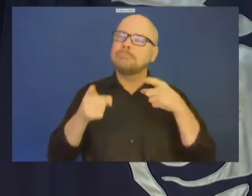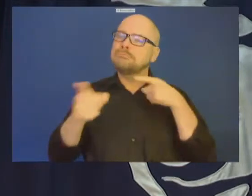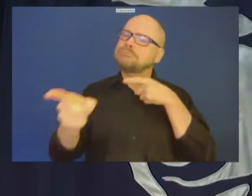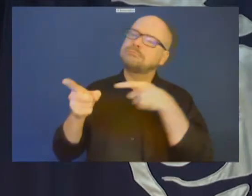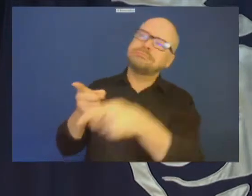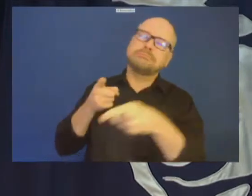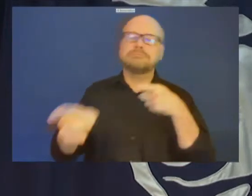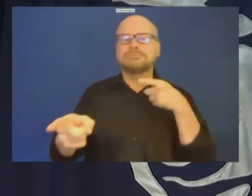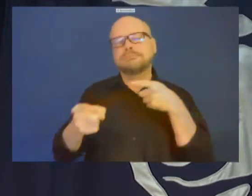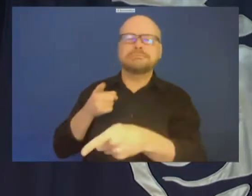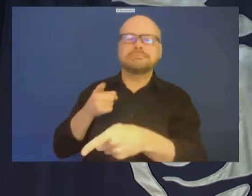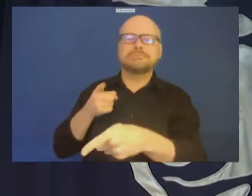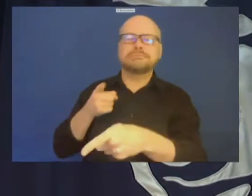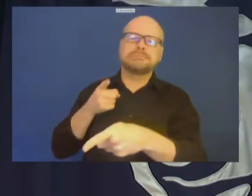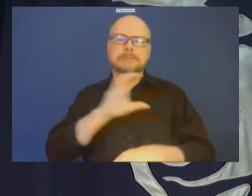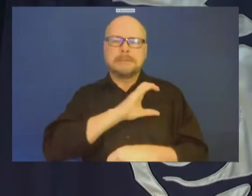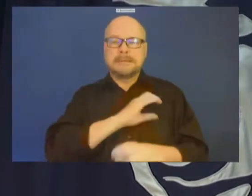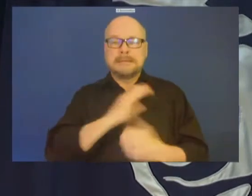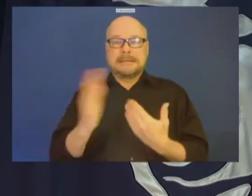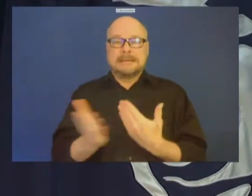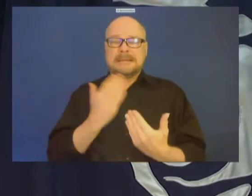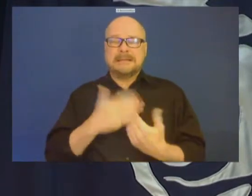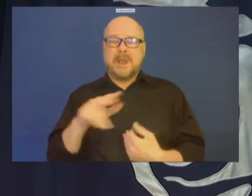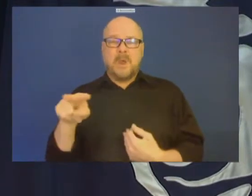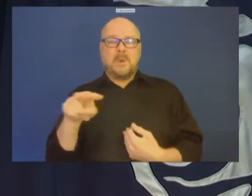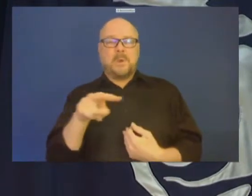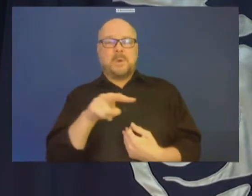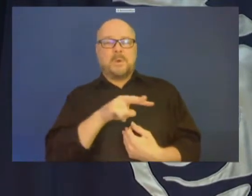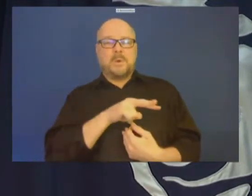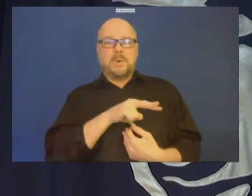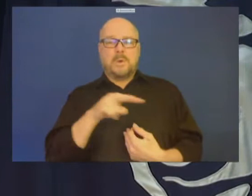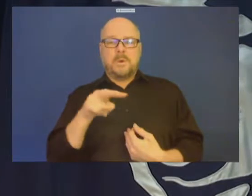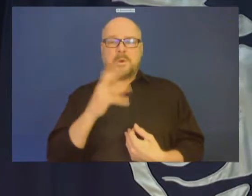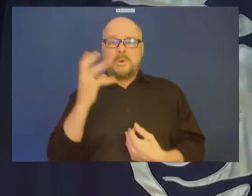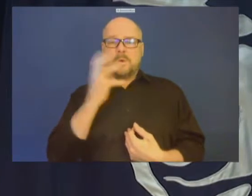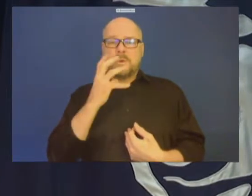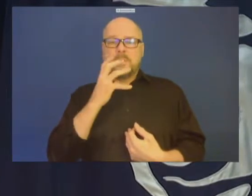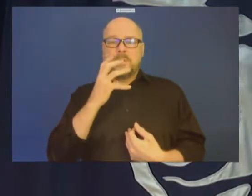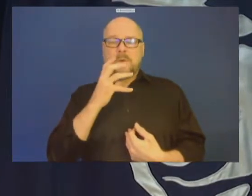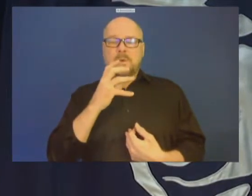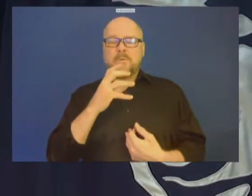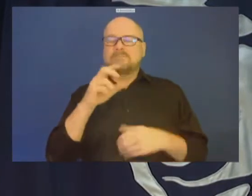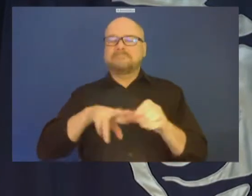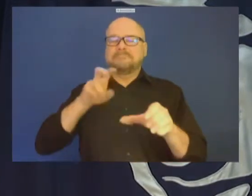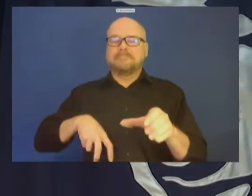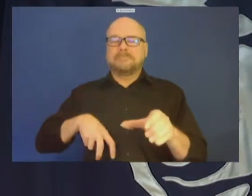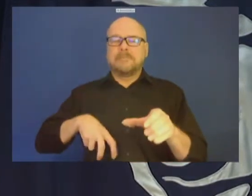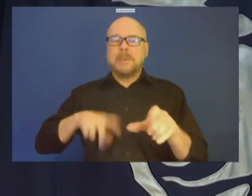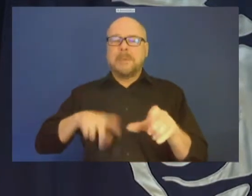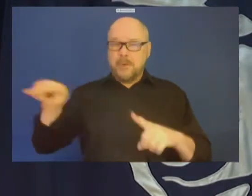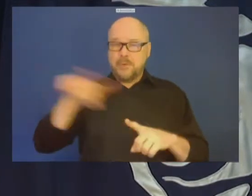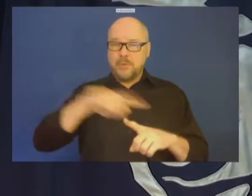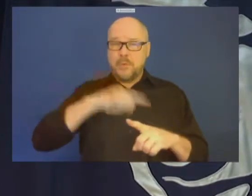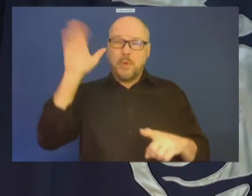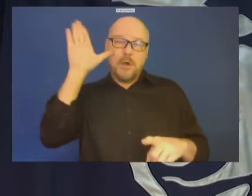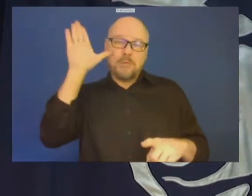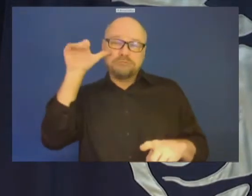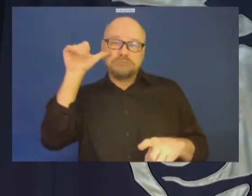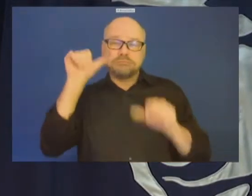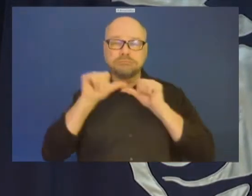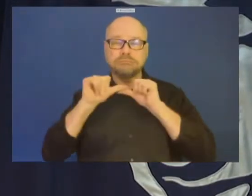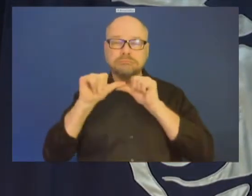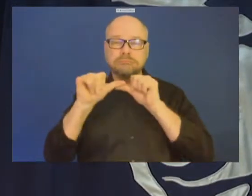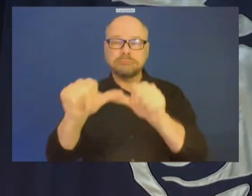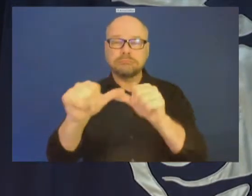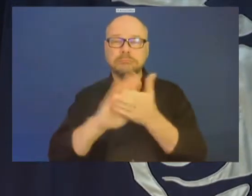me. That tells me even more that you're the right people for this job, the right ones to make this a